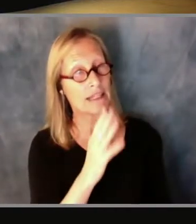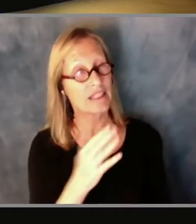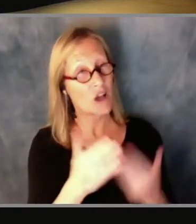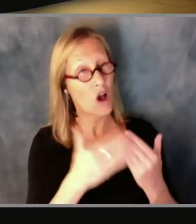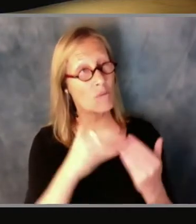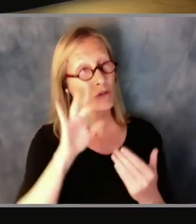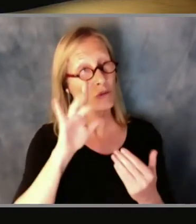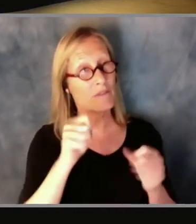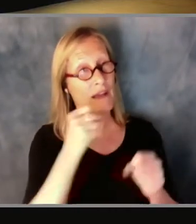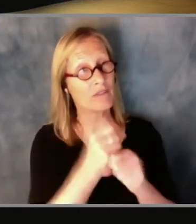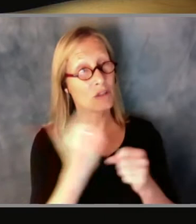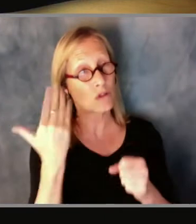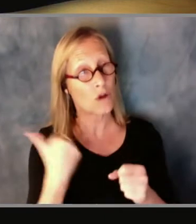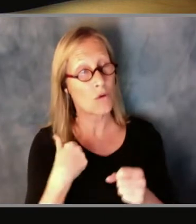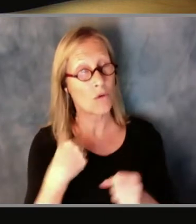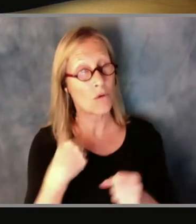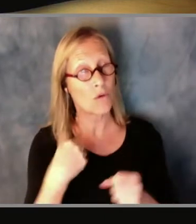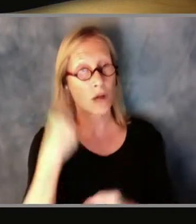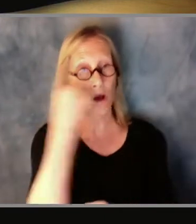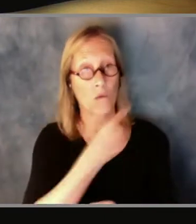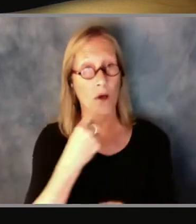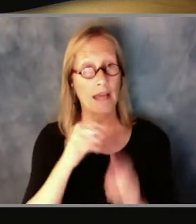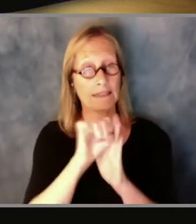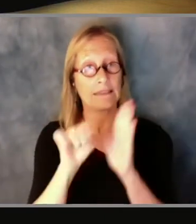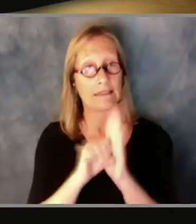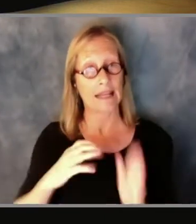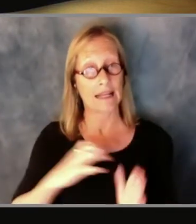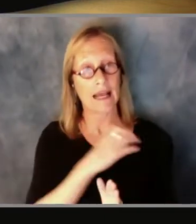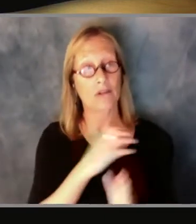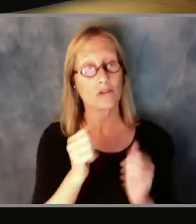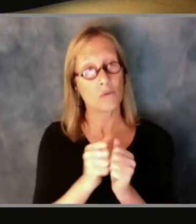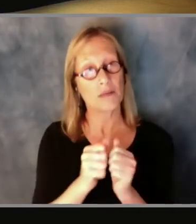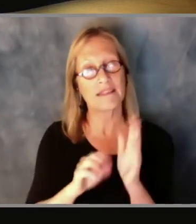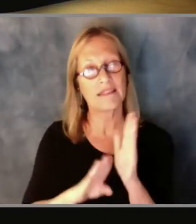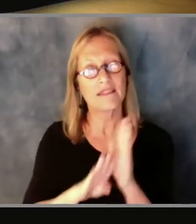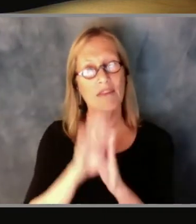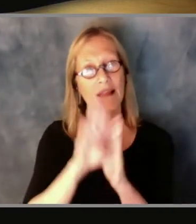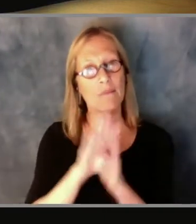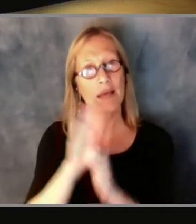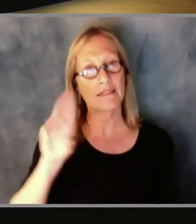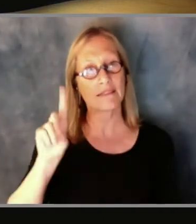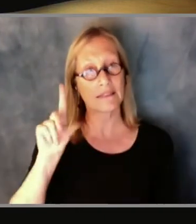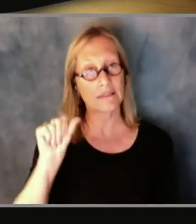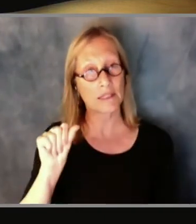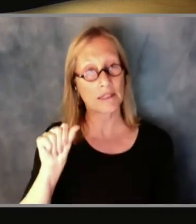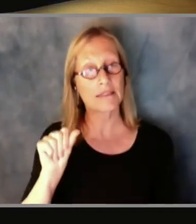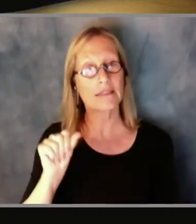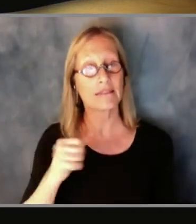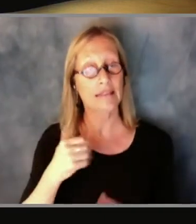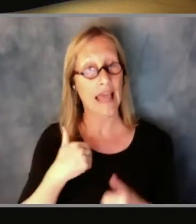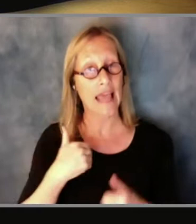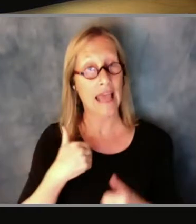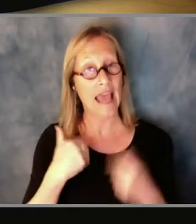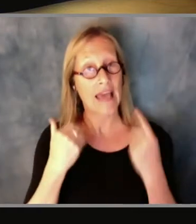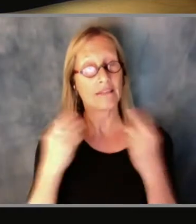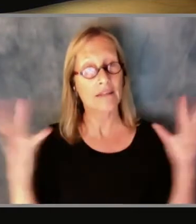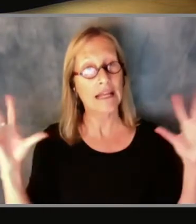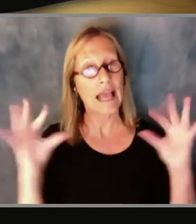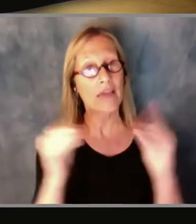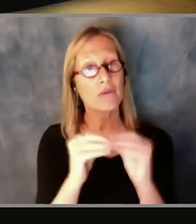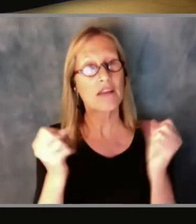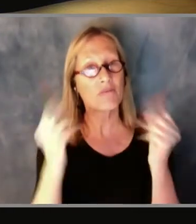the Hawaii State Council on Developmental Disabilities hosted a gathering of guests